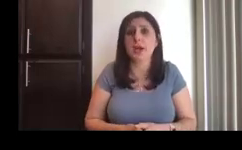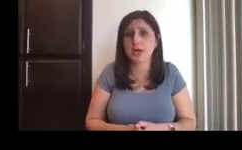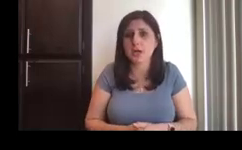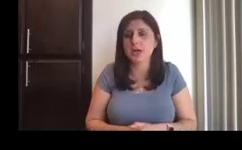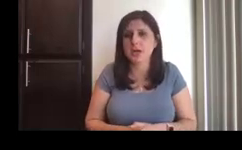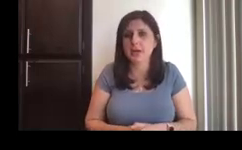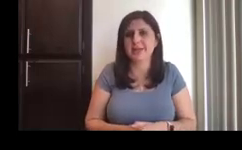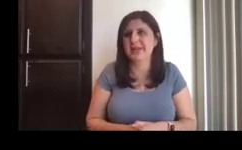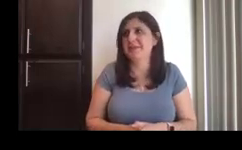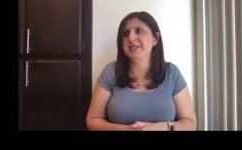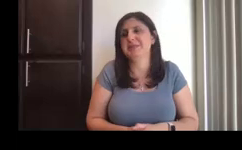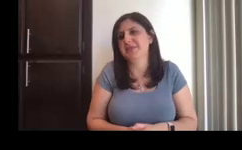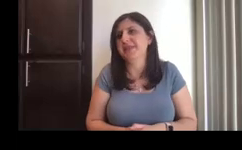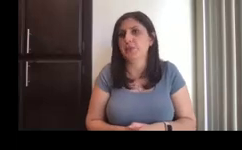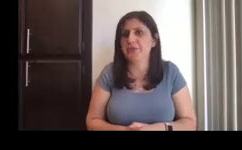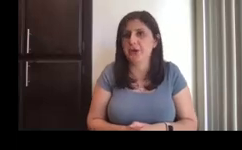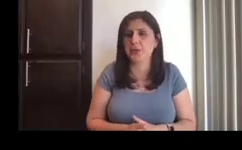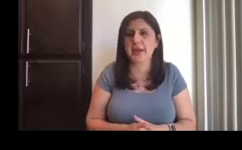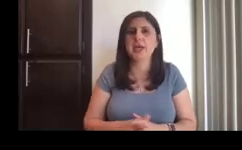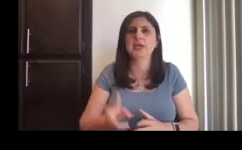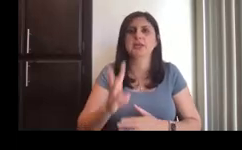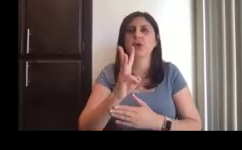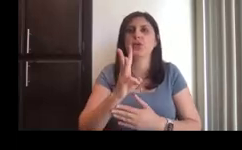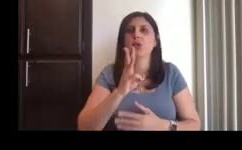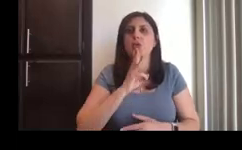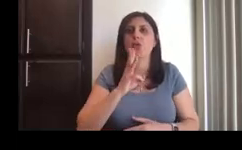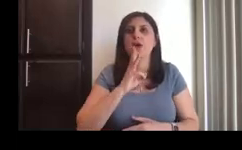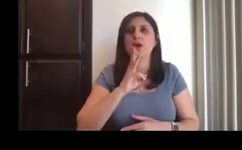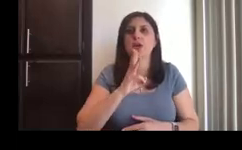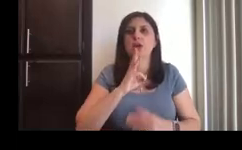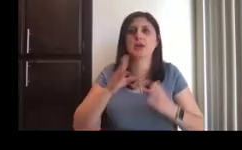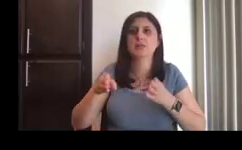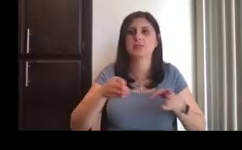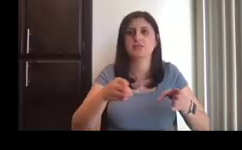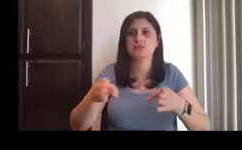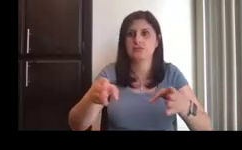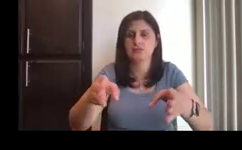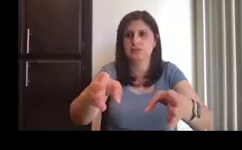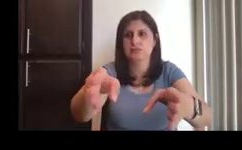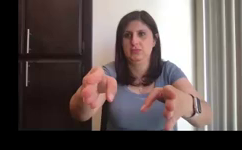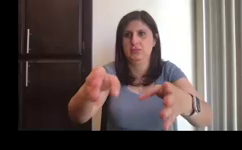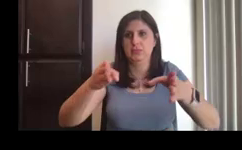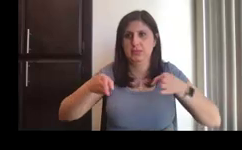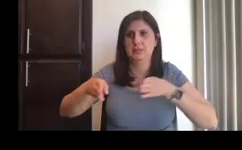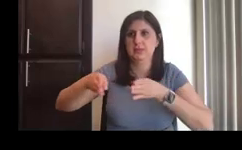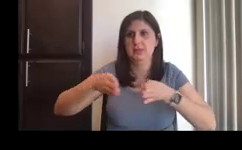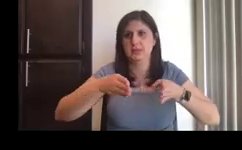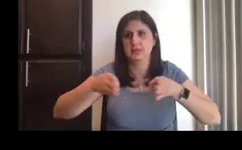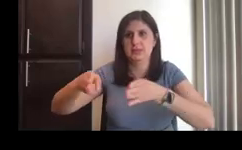of water. Okay, it doesn't have to be specifically river, right? So water,